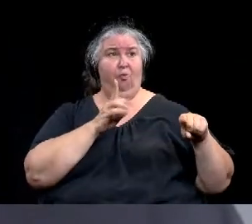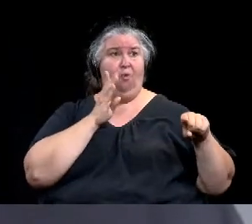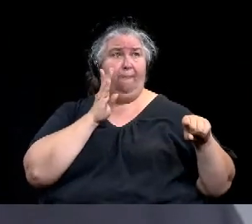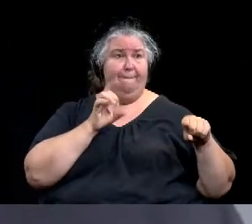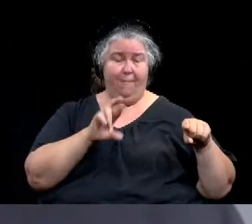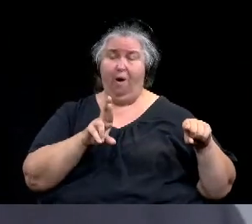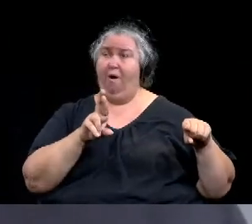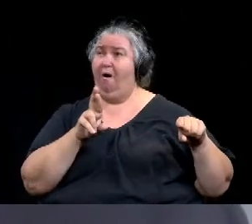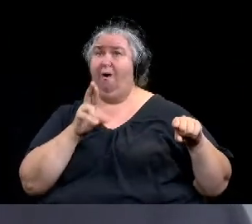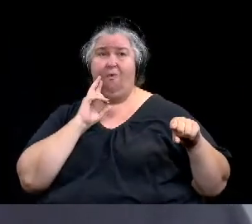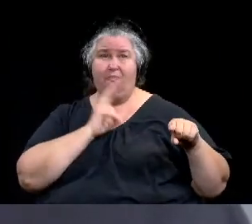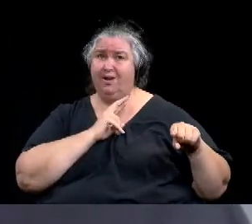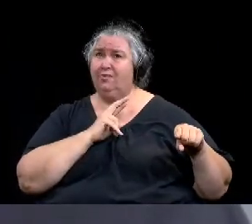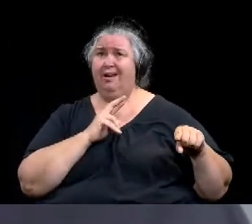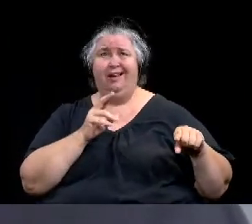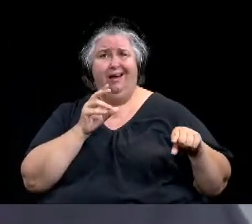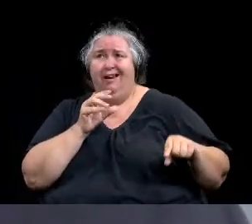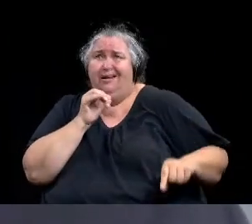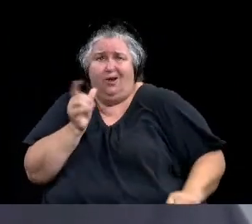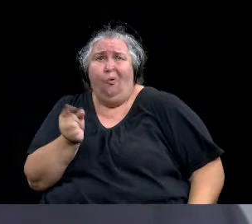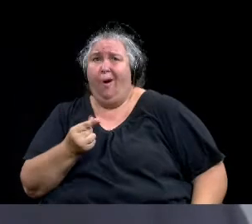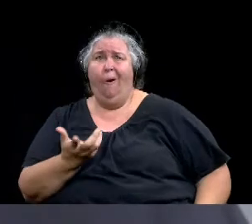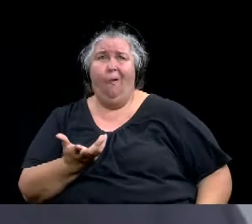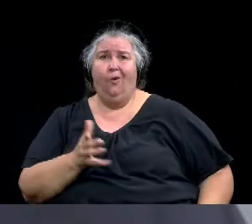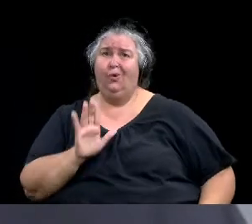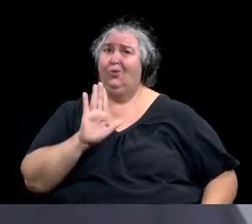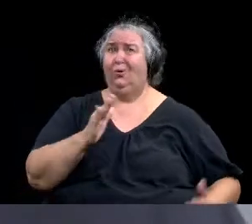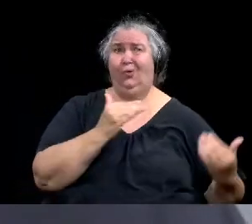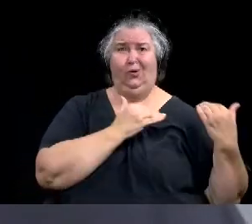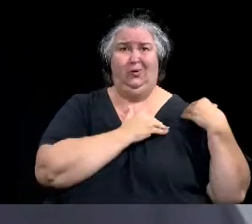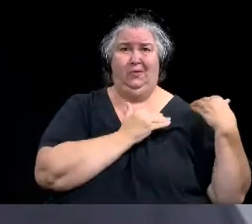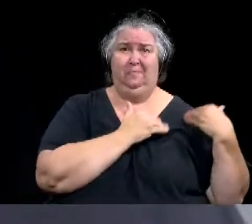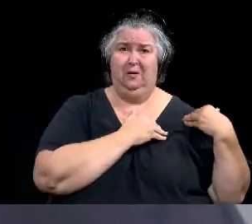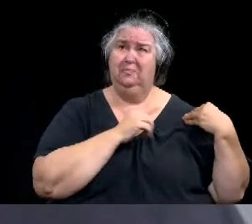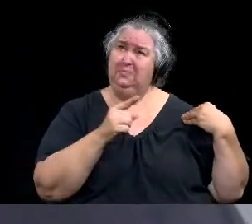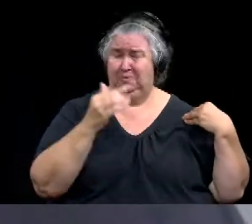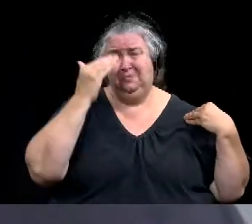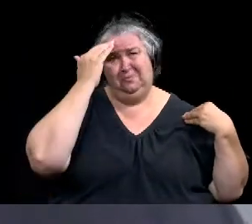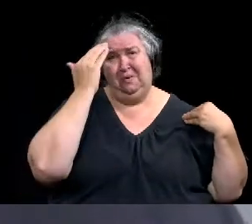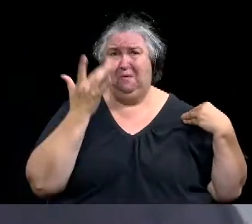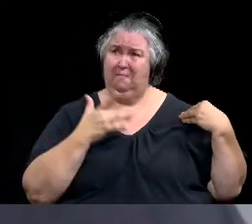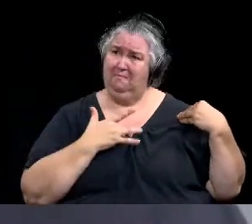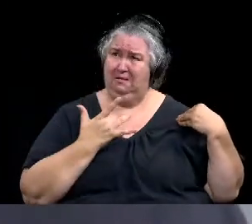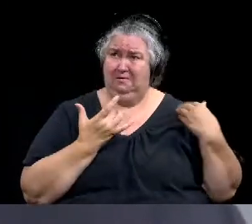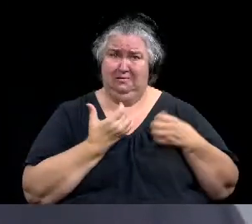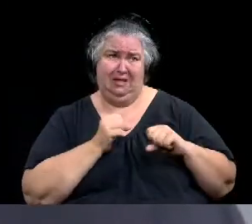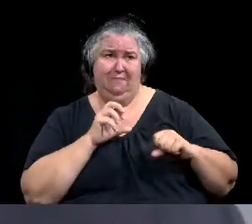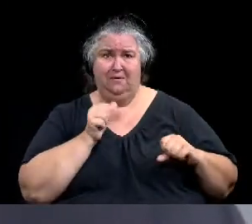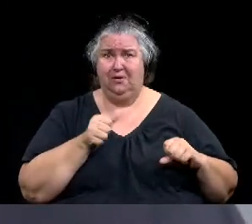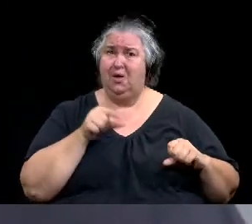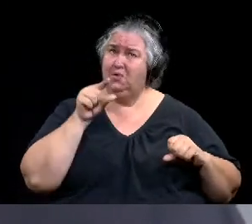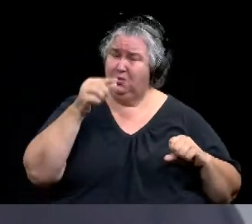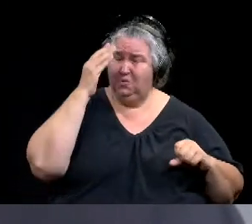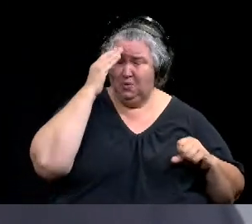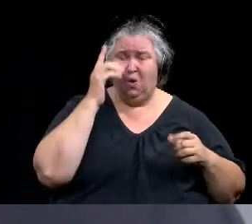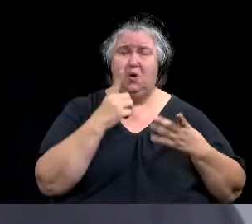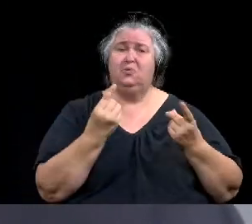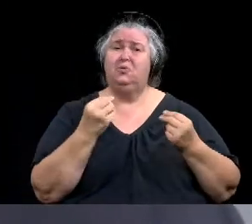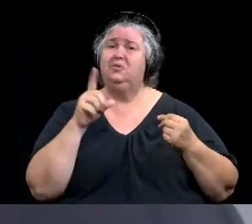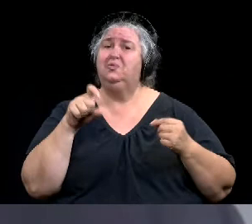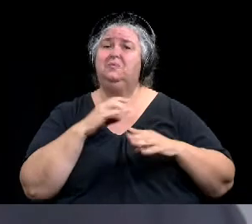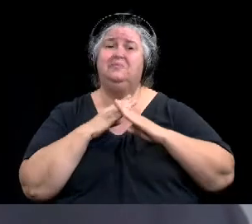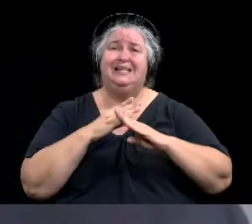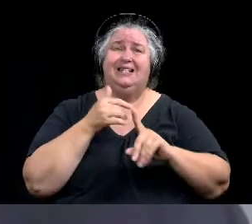do not go. It's your responsibility. You know what you have to do to protect yourself and